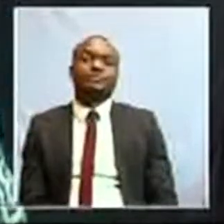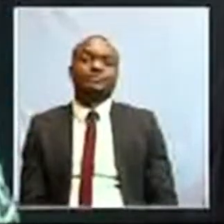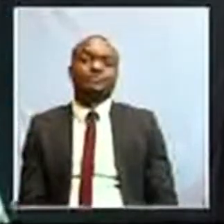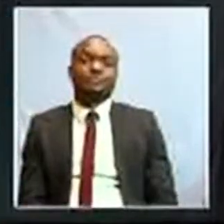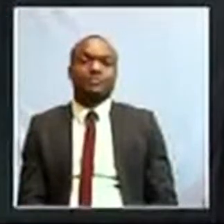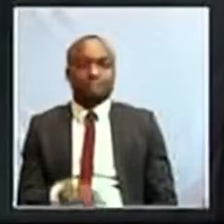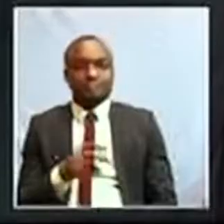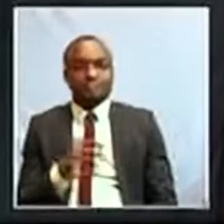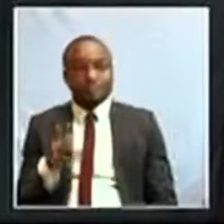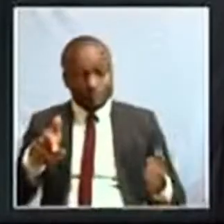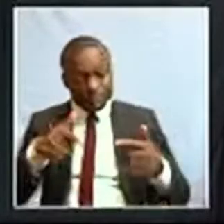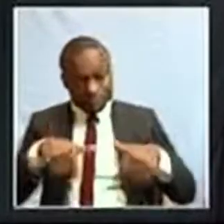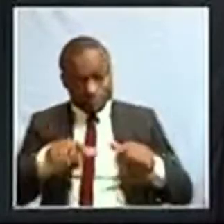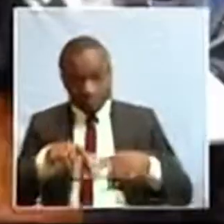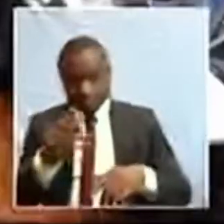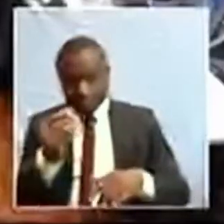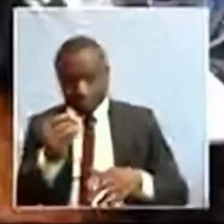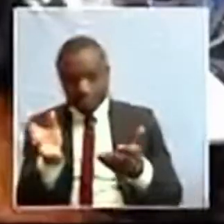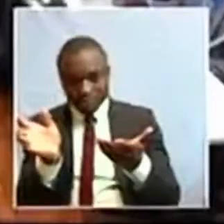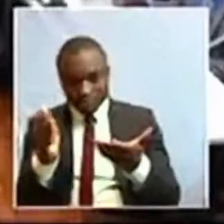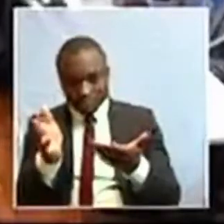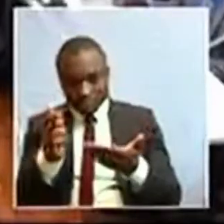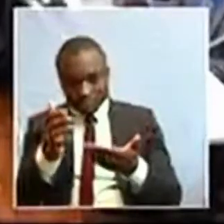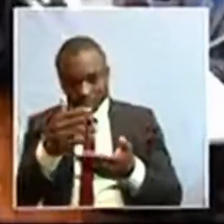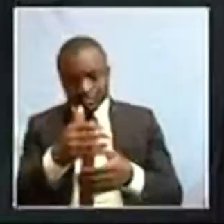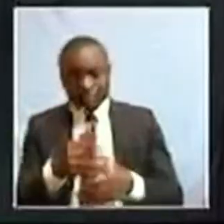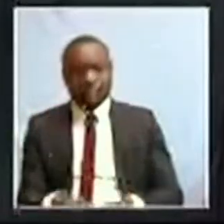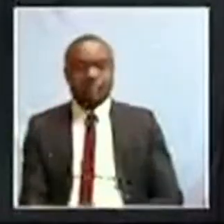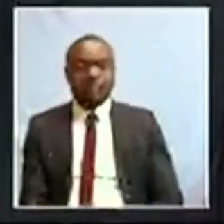Your locally generated income.